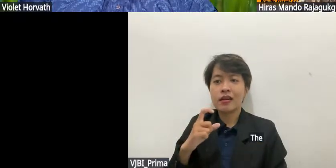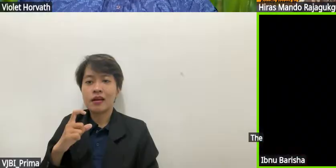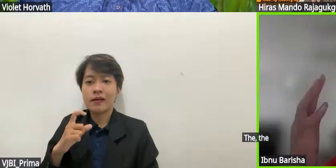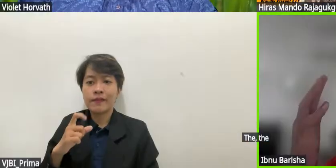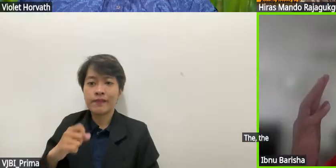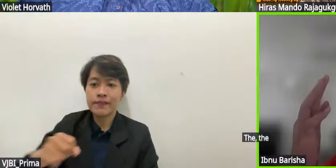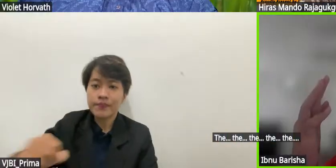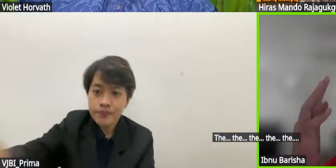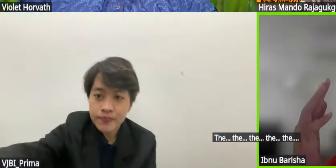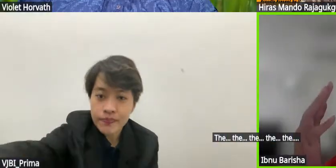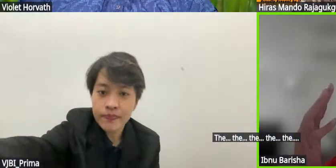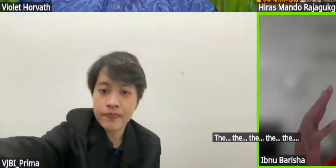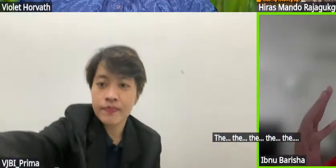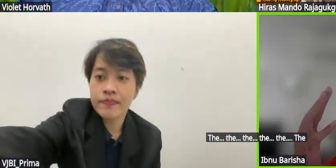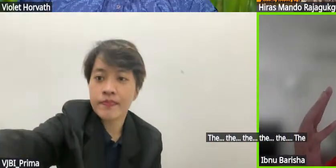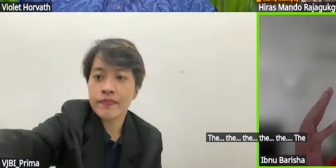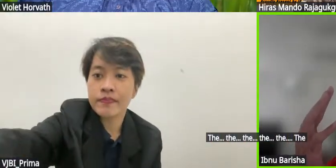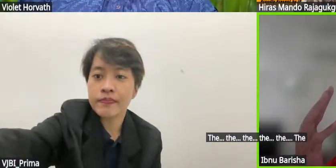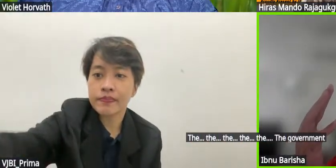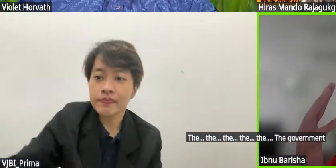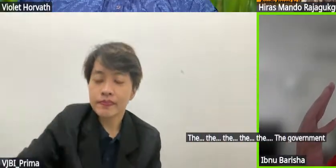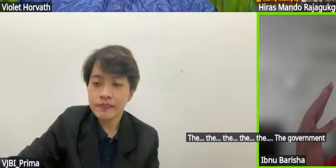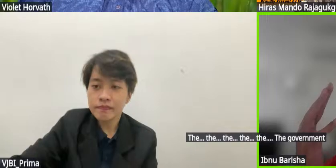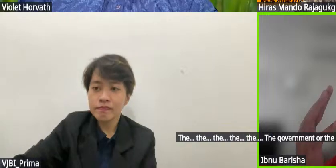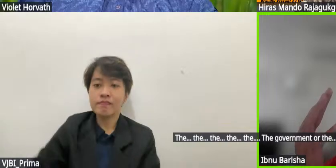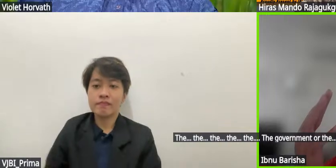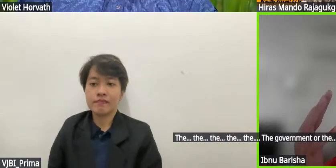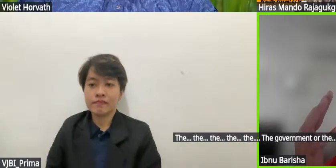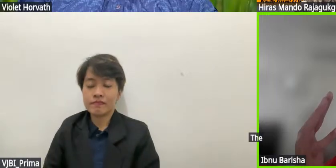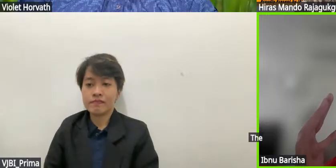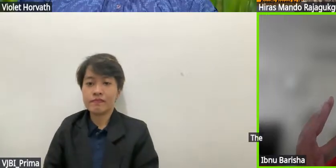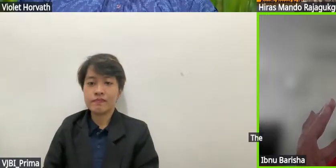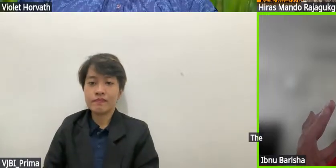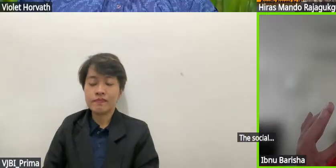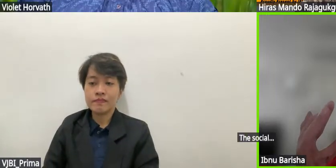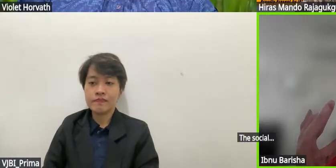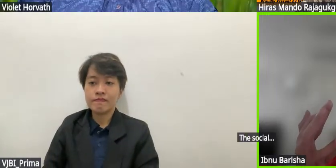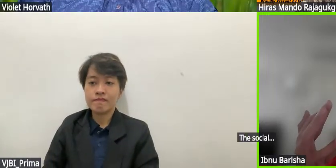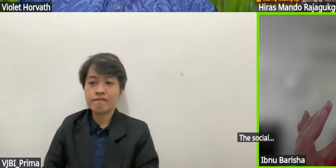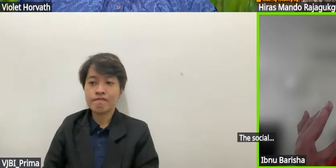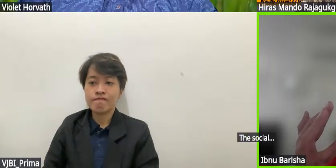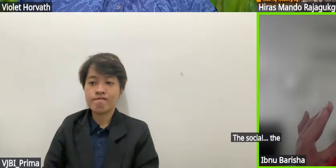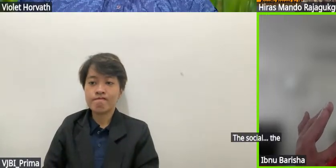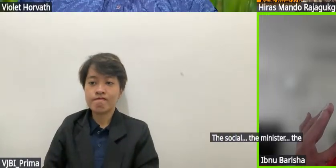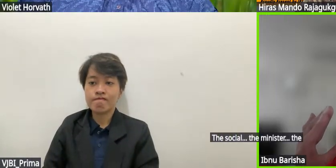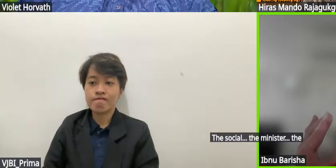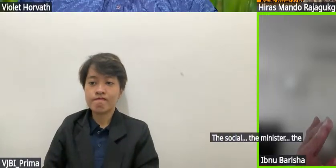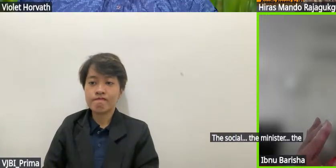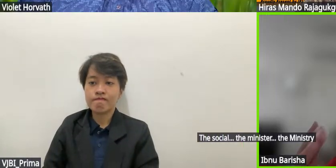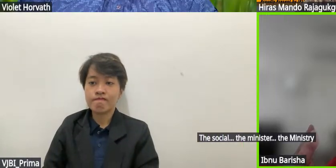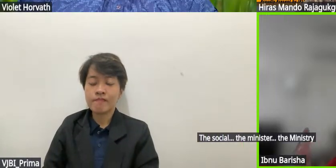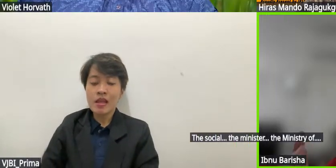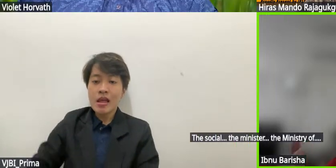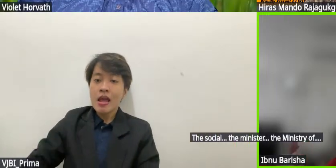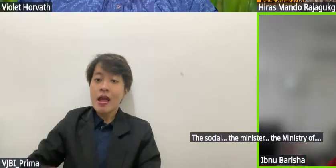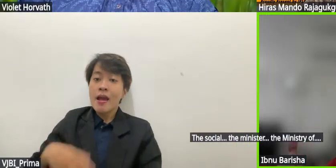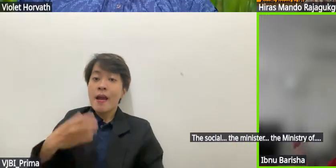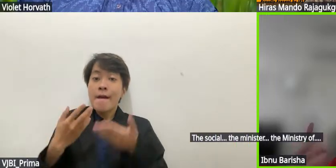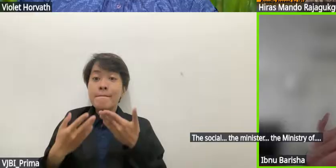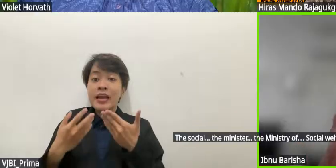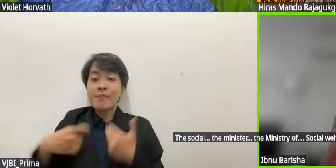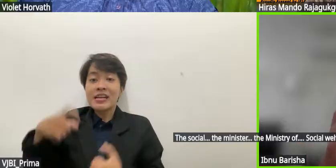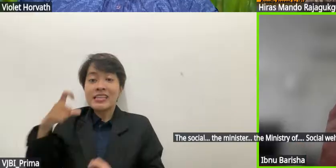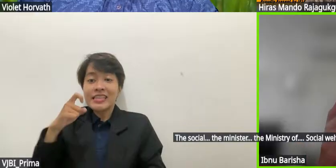the the government or the social the ministry of social welfares?